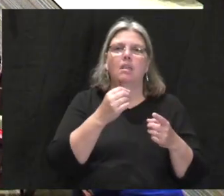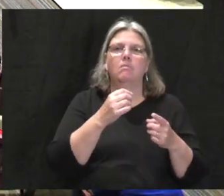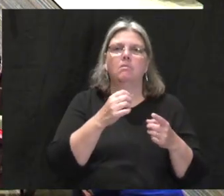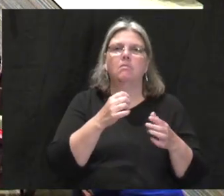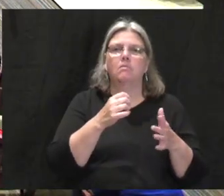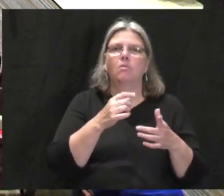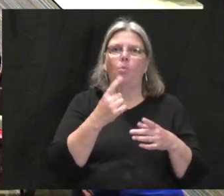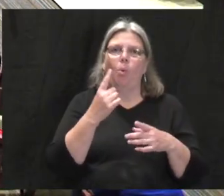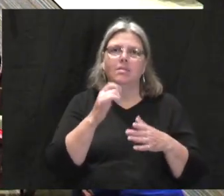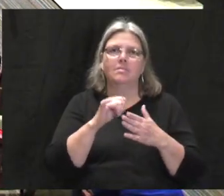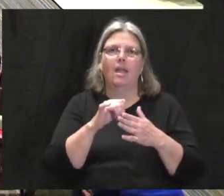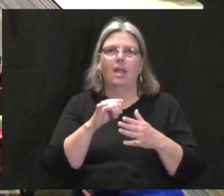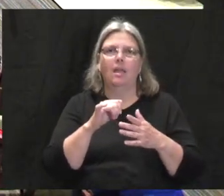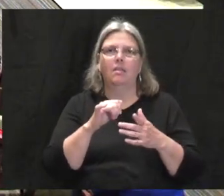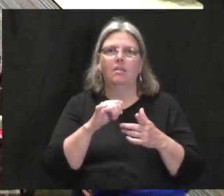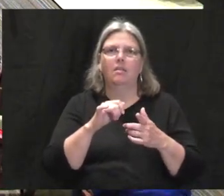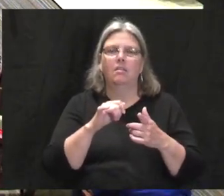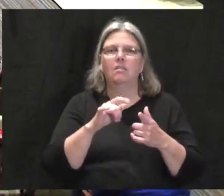all.